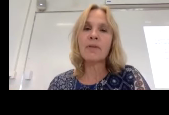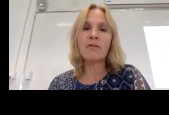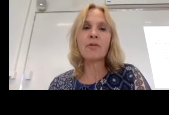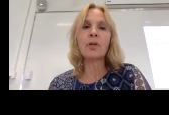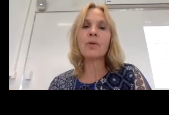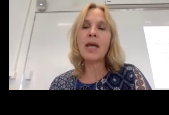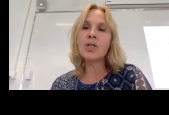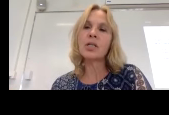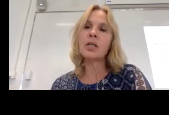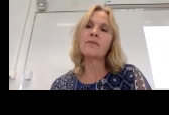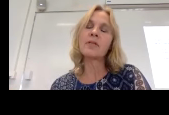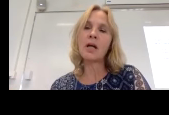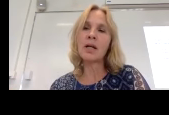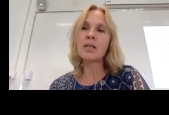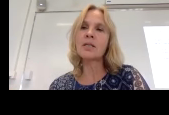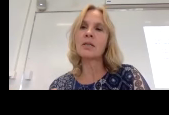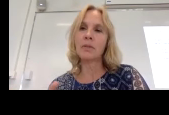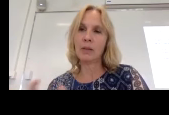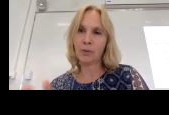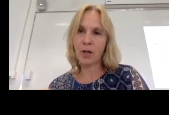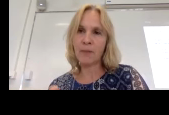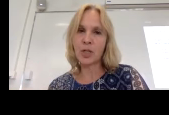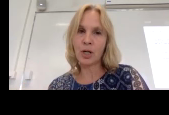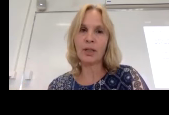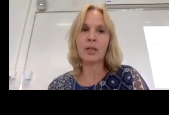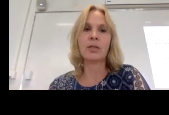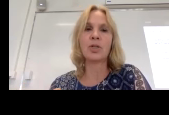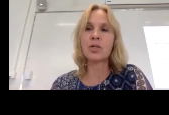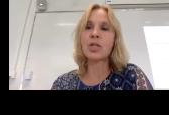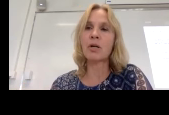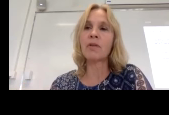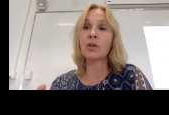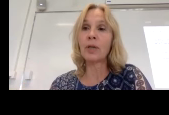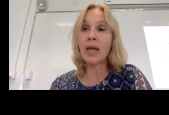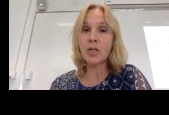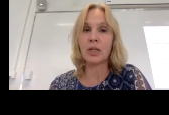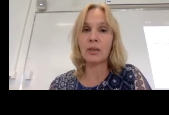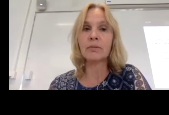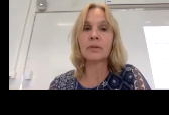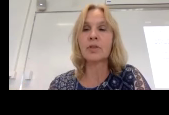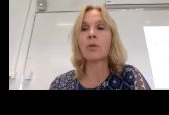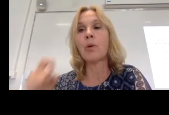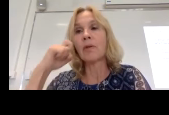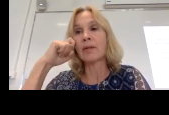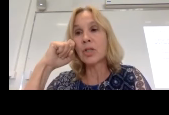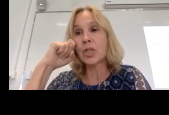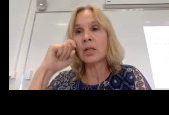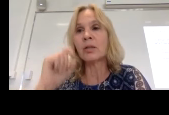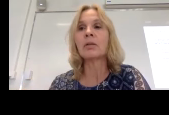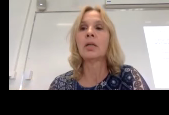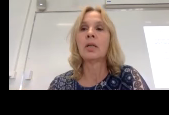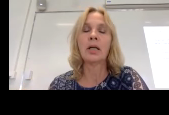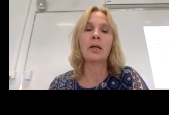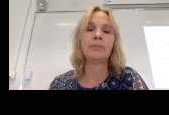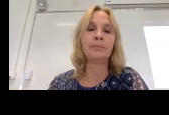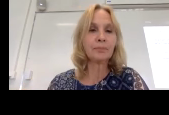turns out that for location, if sign, prime, and target just share the location, so both at the